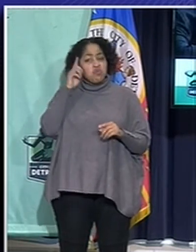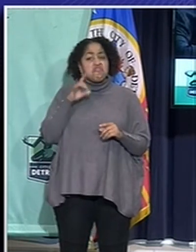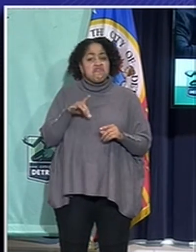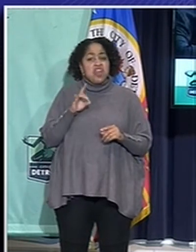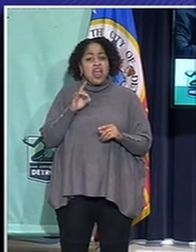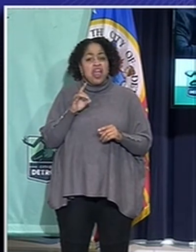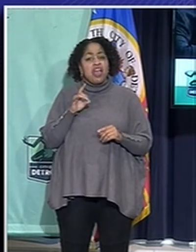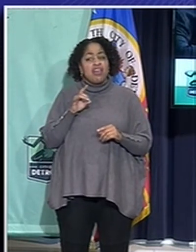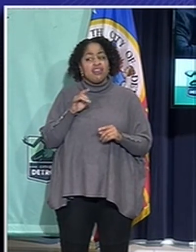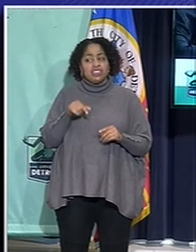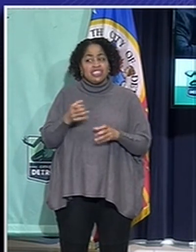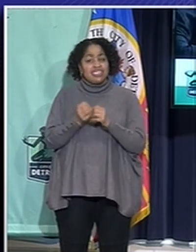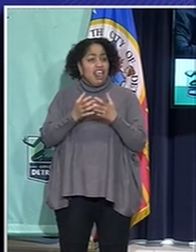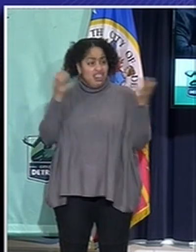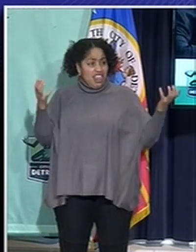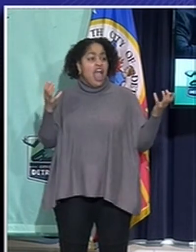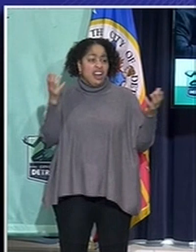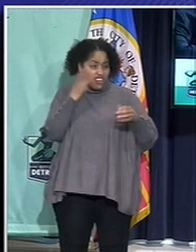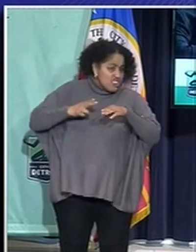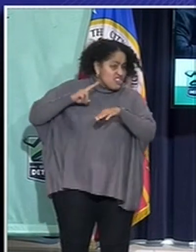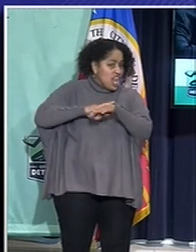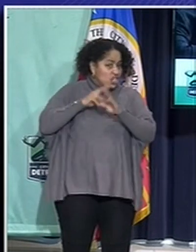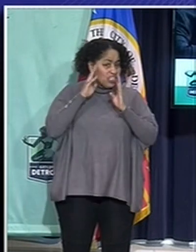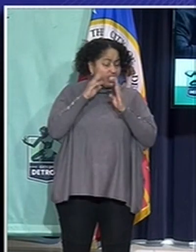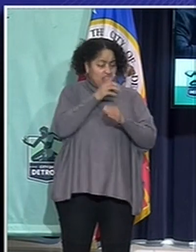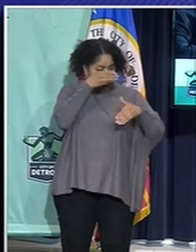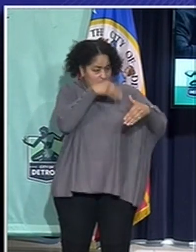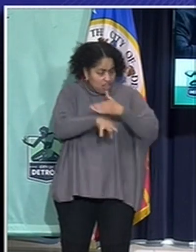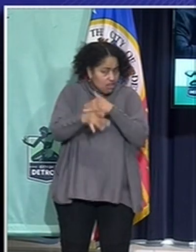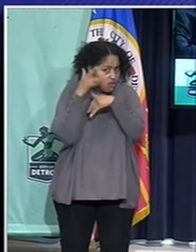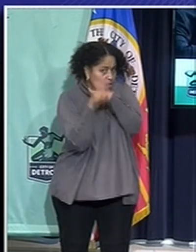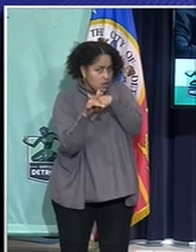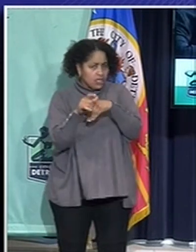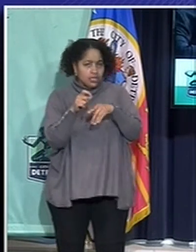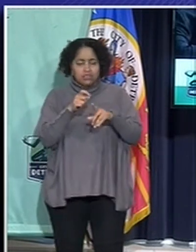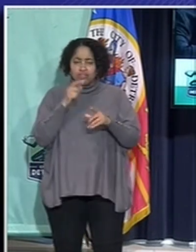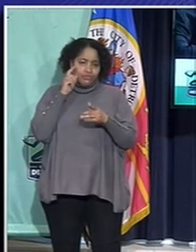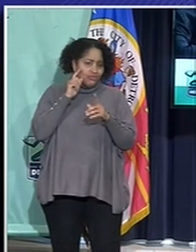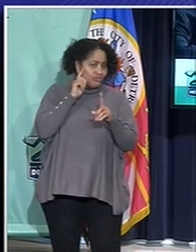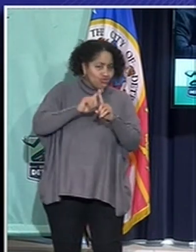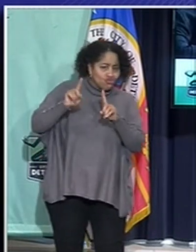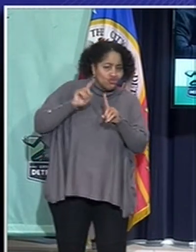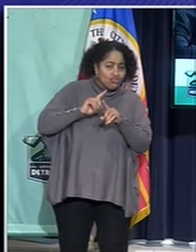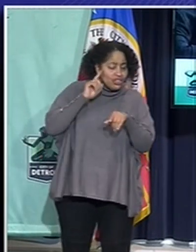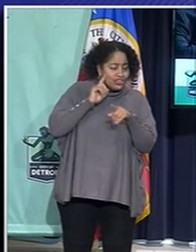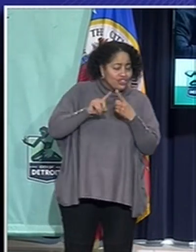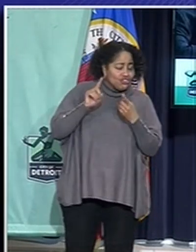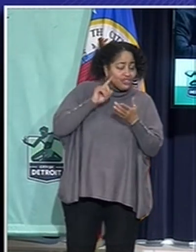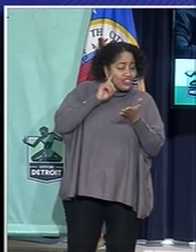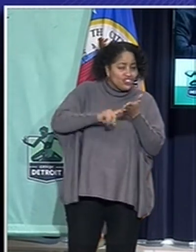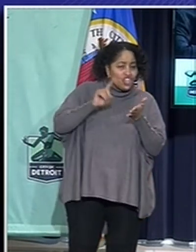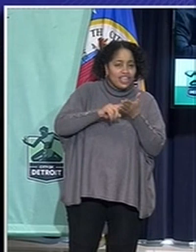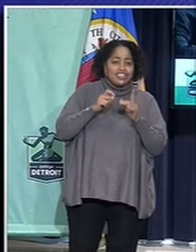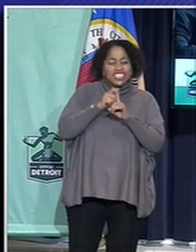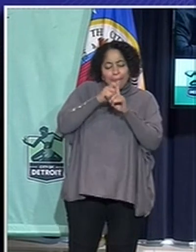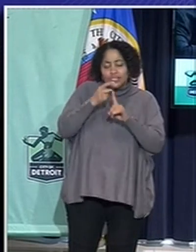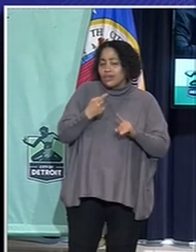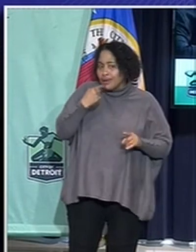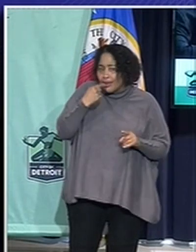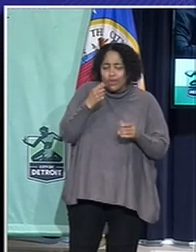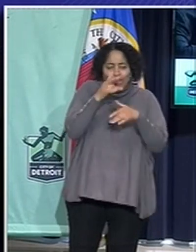something that gets a lot of national attention. But they went in early, checked temperatures early, separated people with high temperatures until they could get